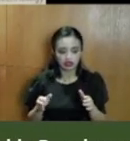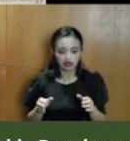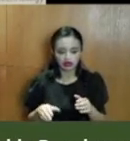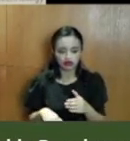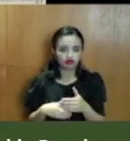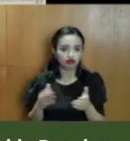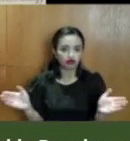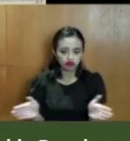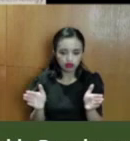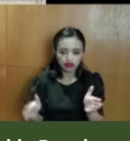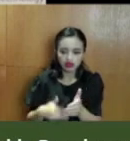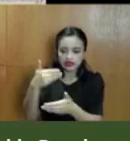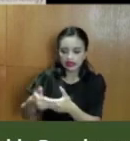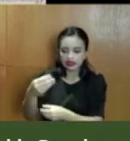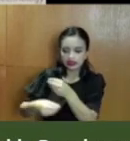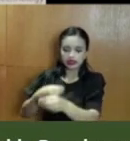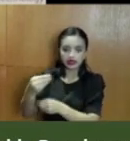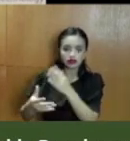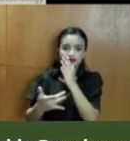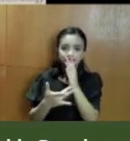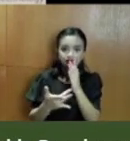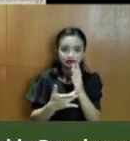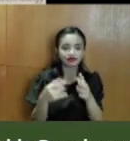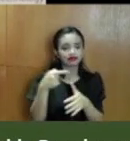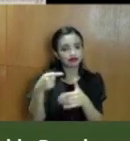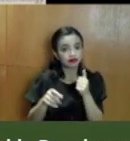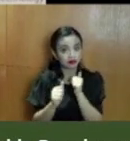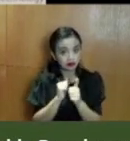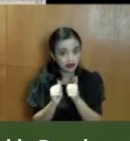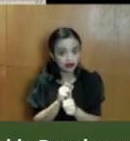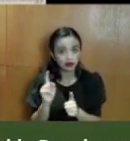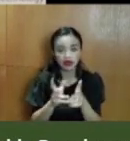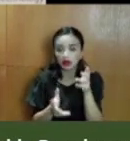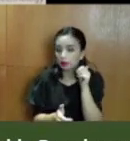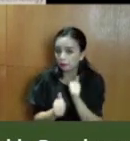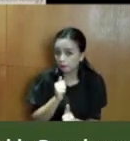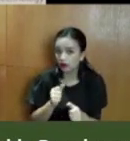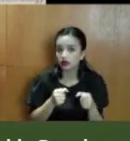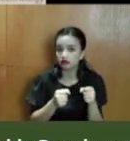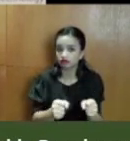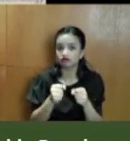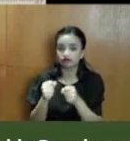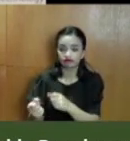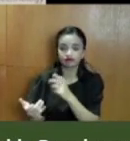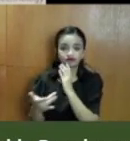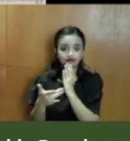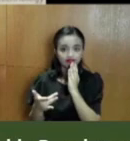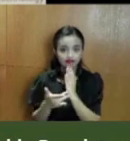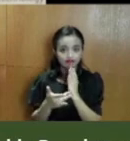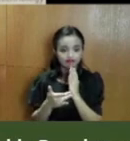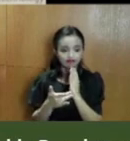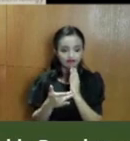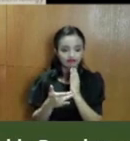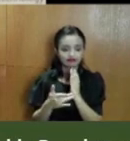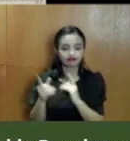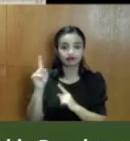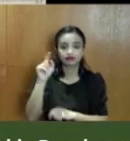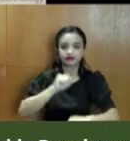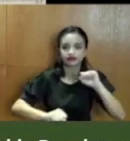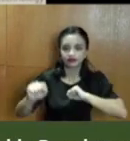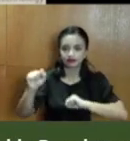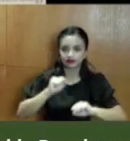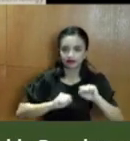technologies in these areas. In other words, most of these strategic technologies that you just saw are